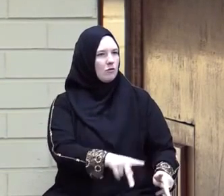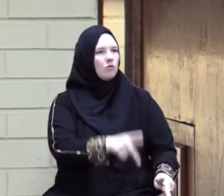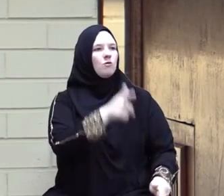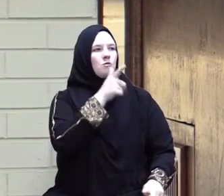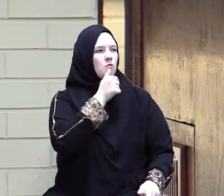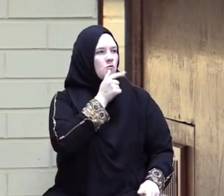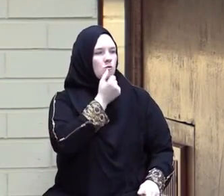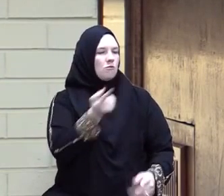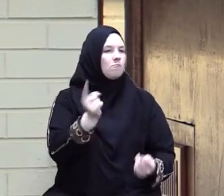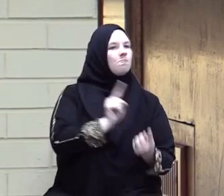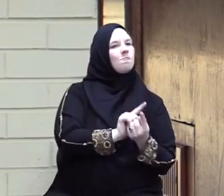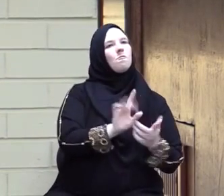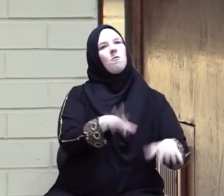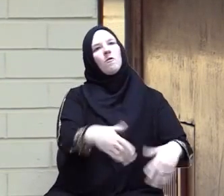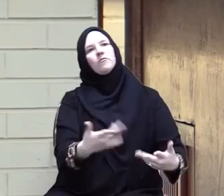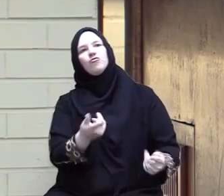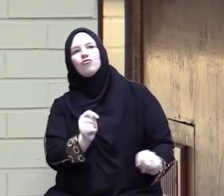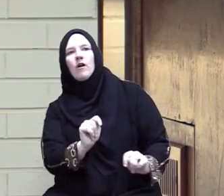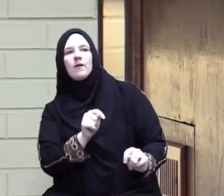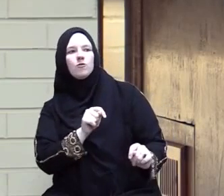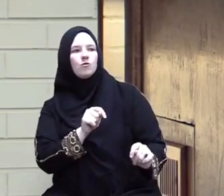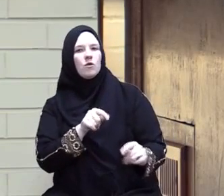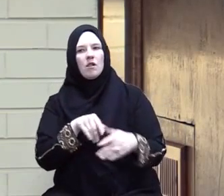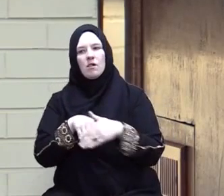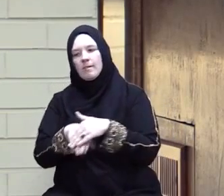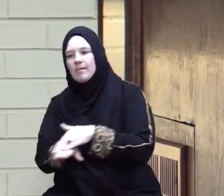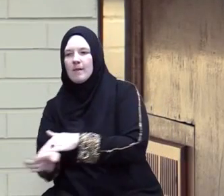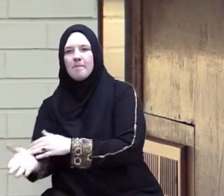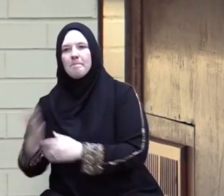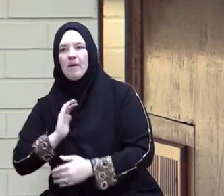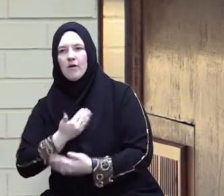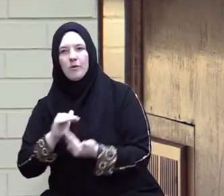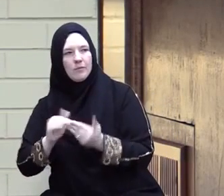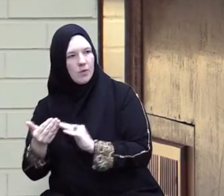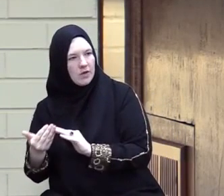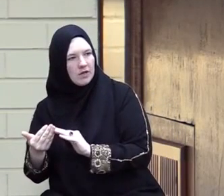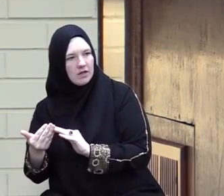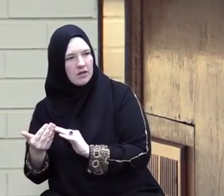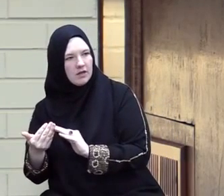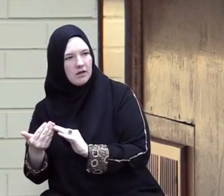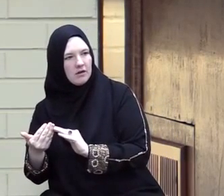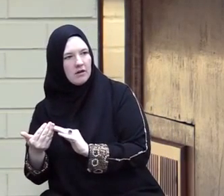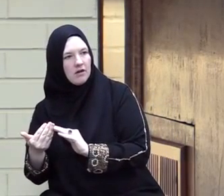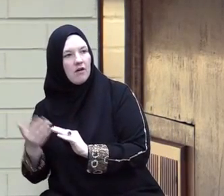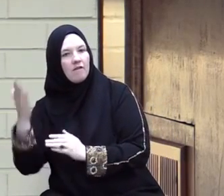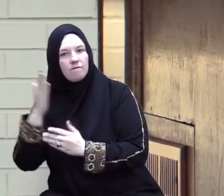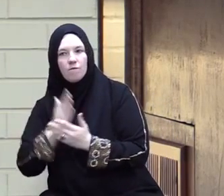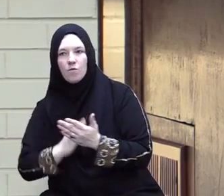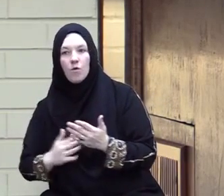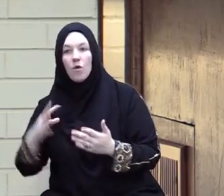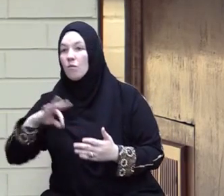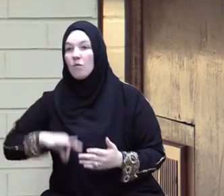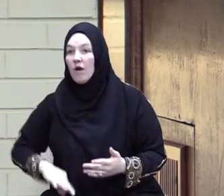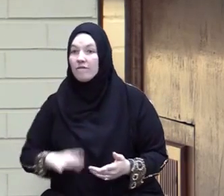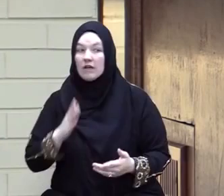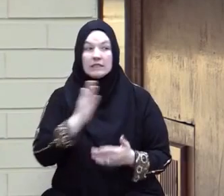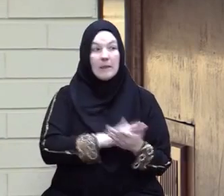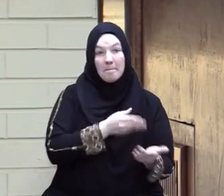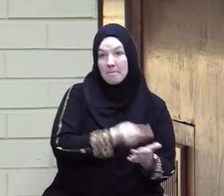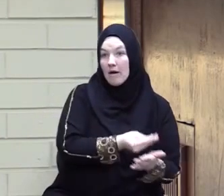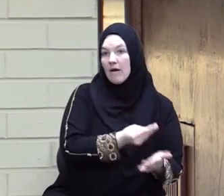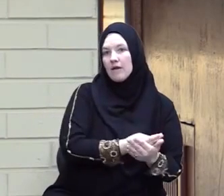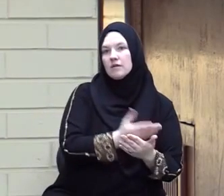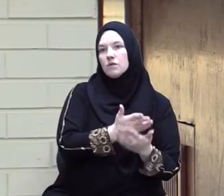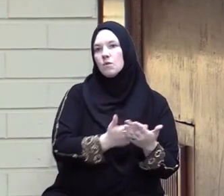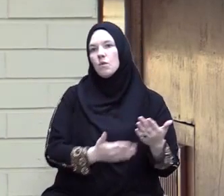come and try to infiltrate the community for the sake of making some bucks or making some